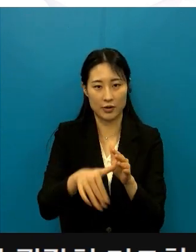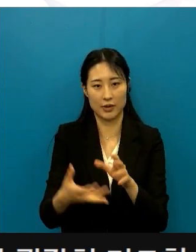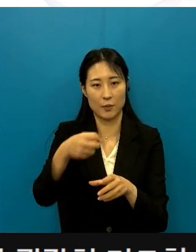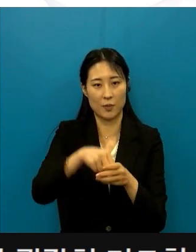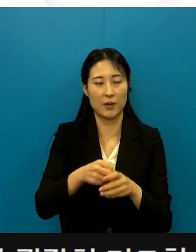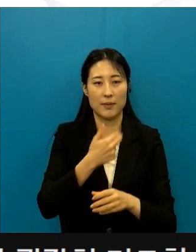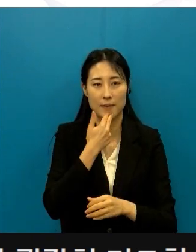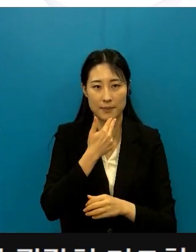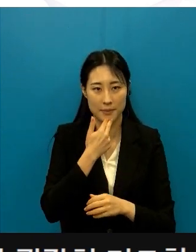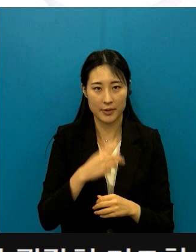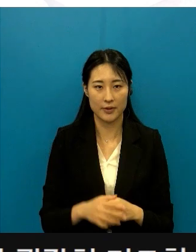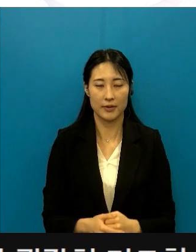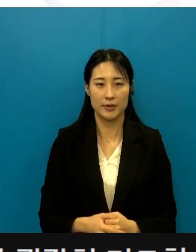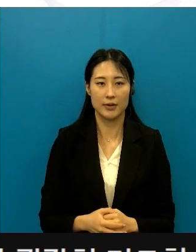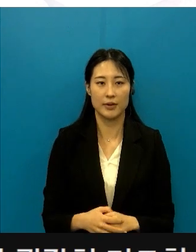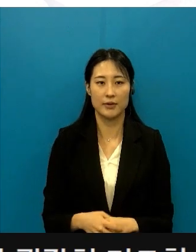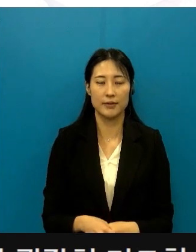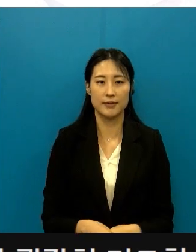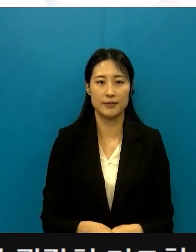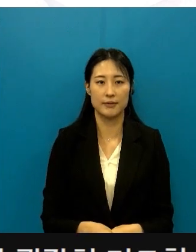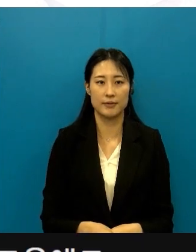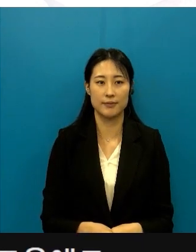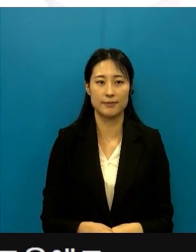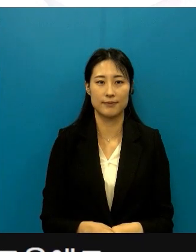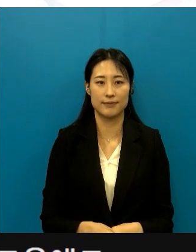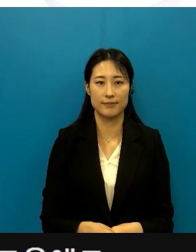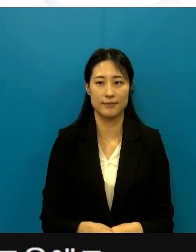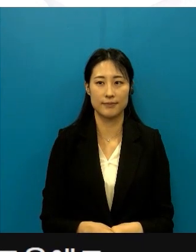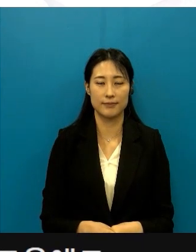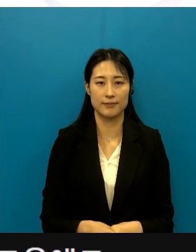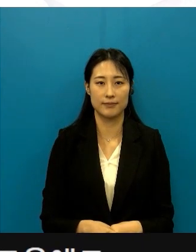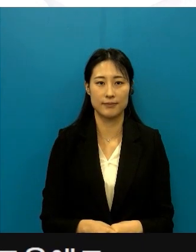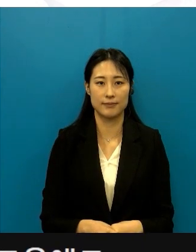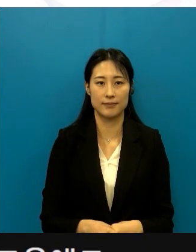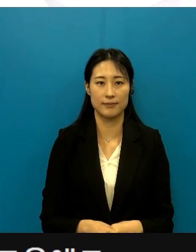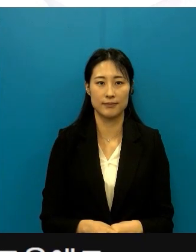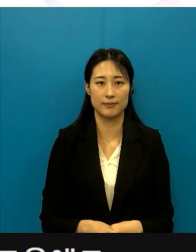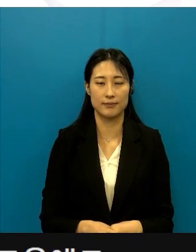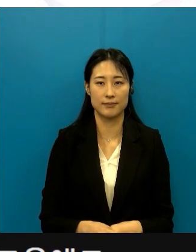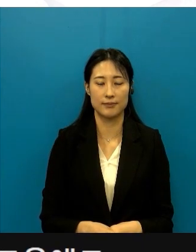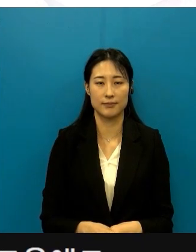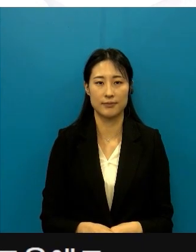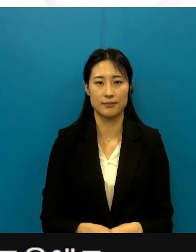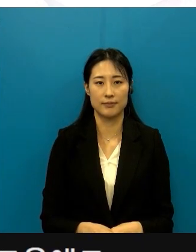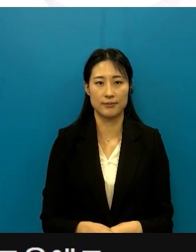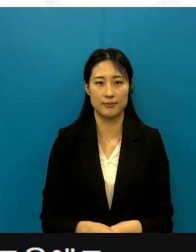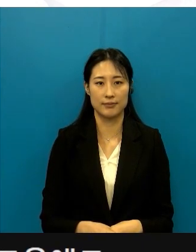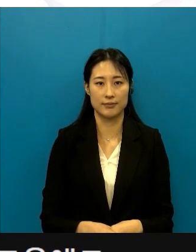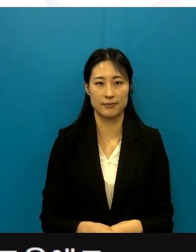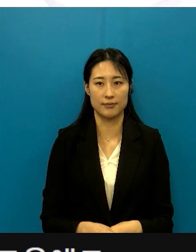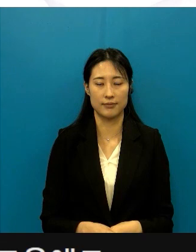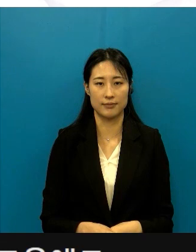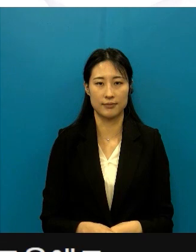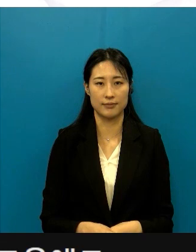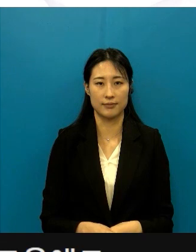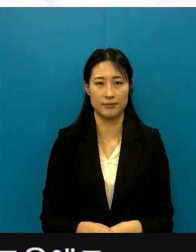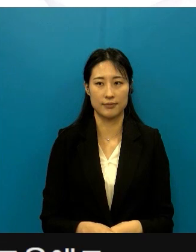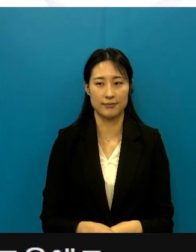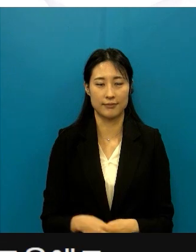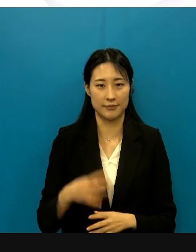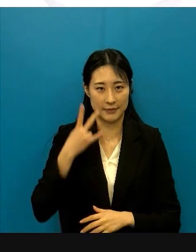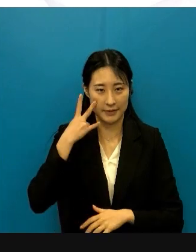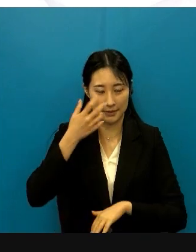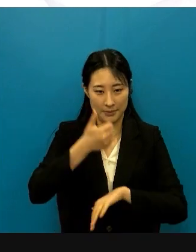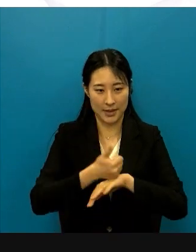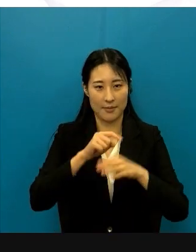Yes. Thank you. Let me move the last presentation.